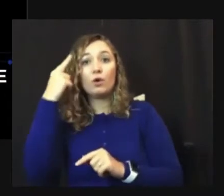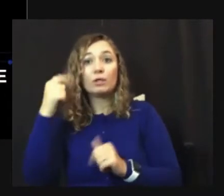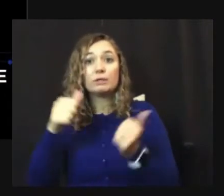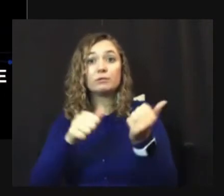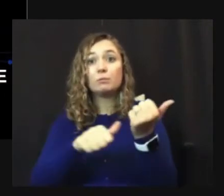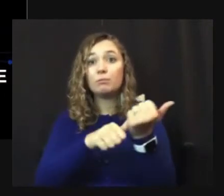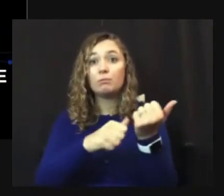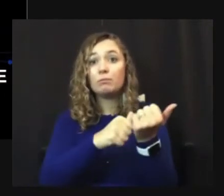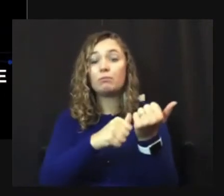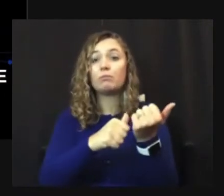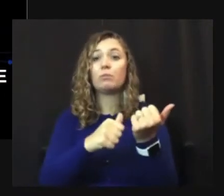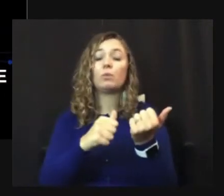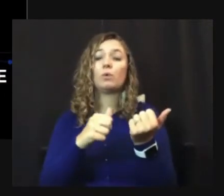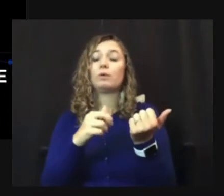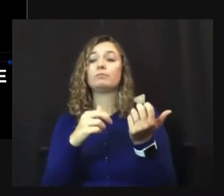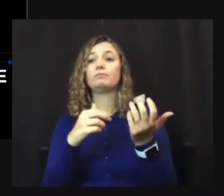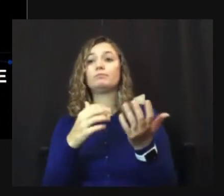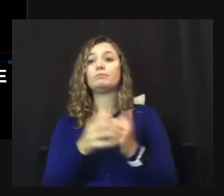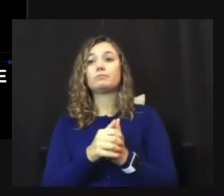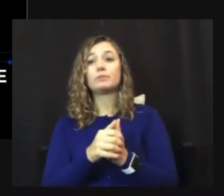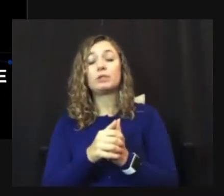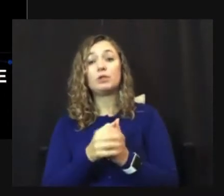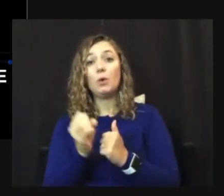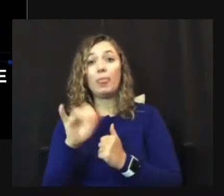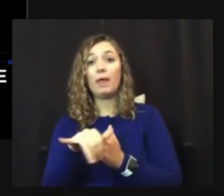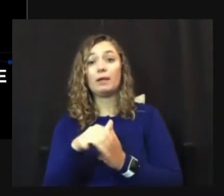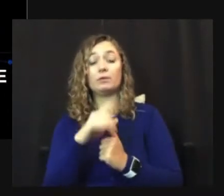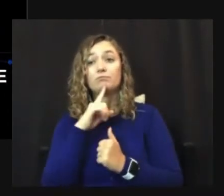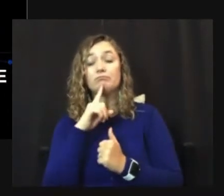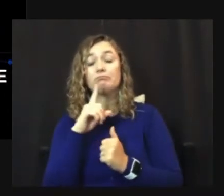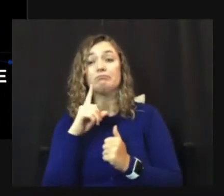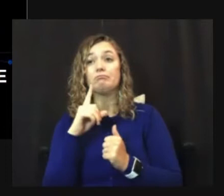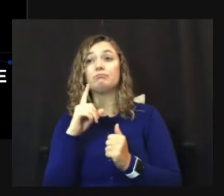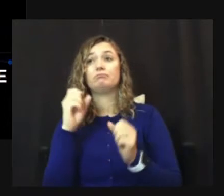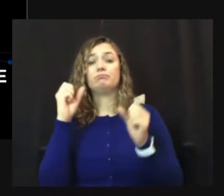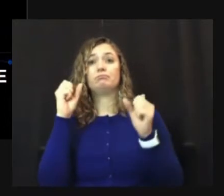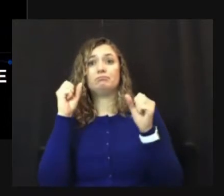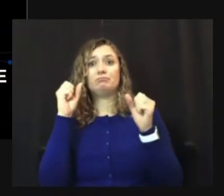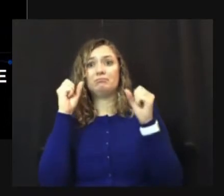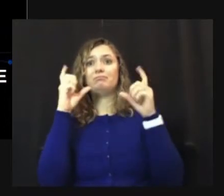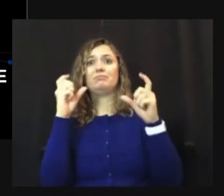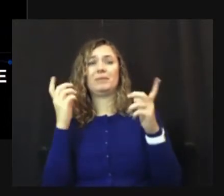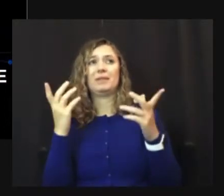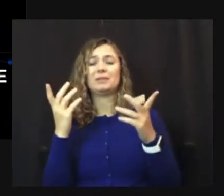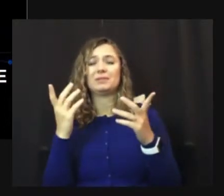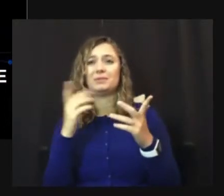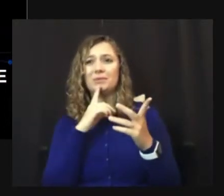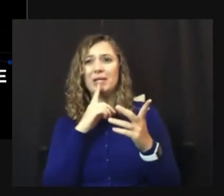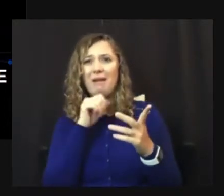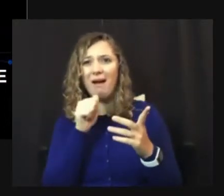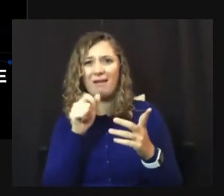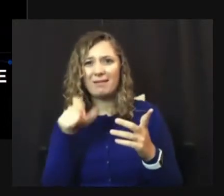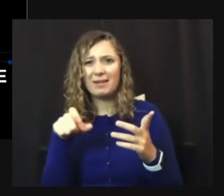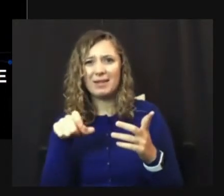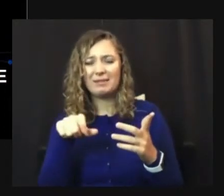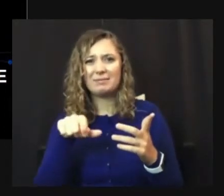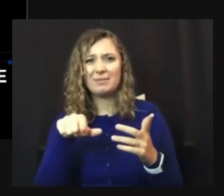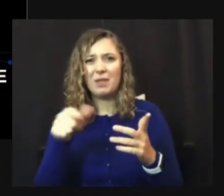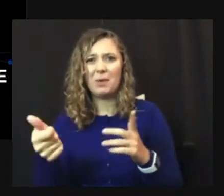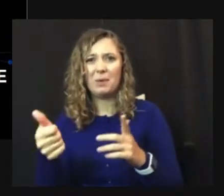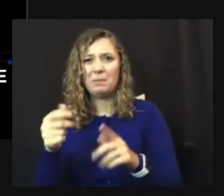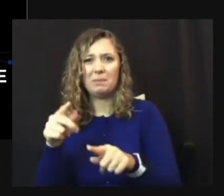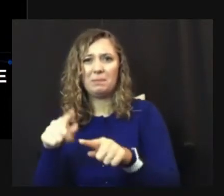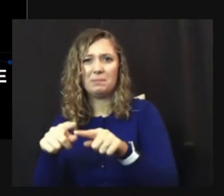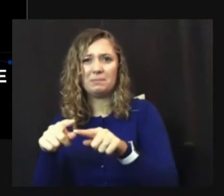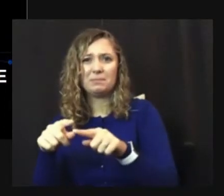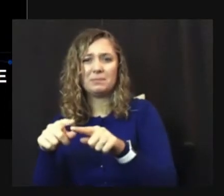And that's quite a thing, to not rely on anyone. In fact, I don't know any therapist who would say that